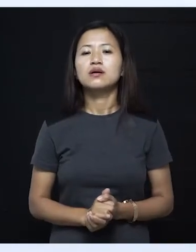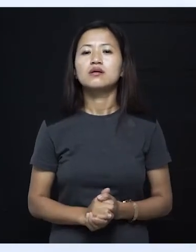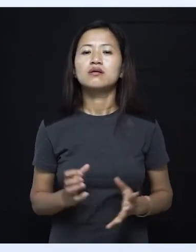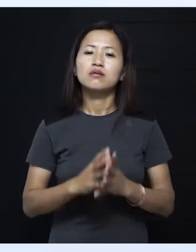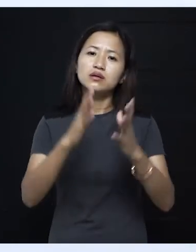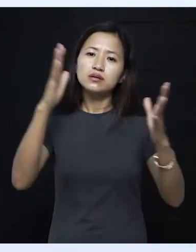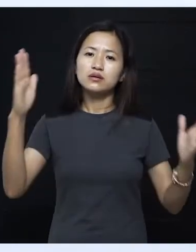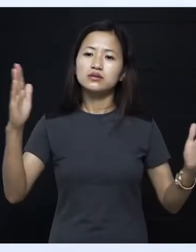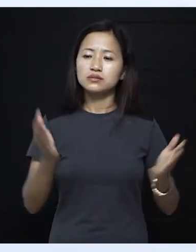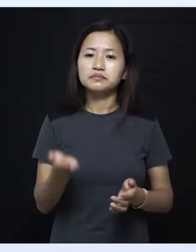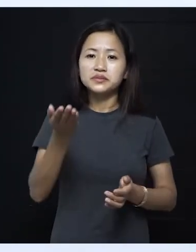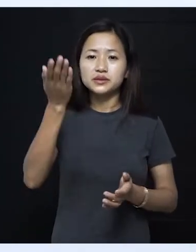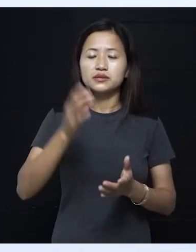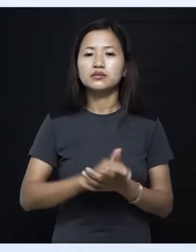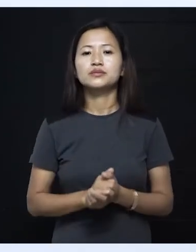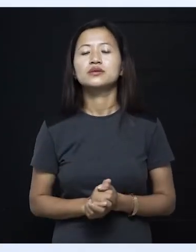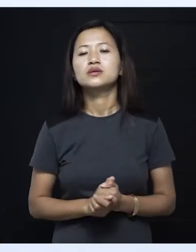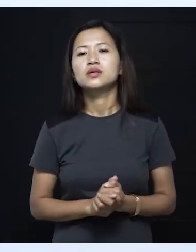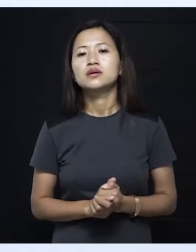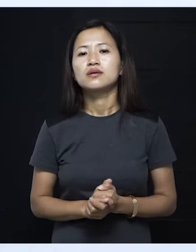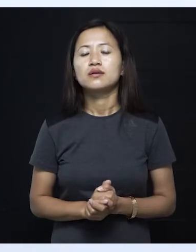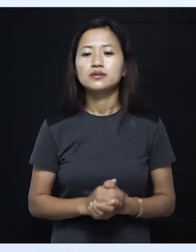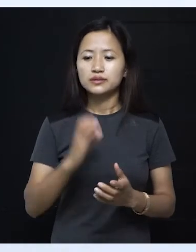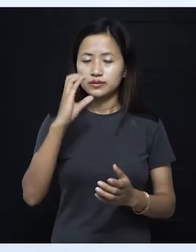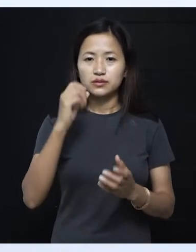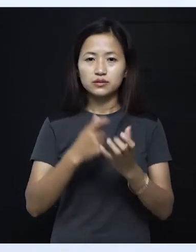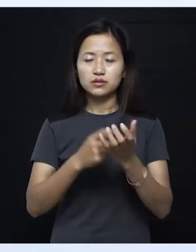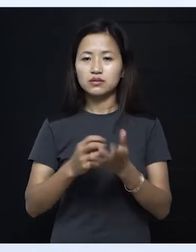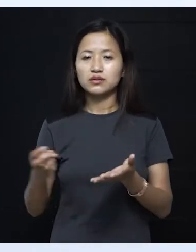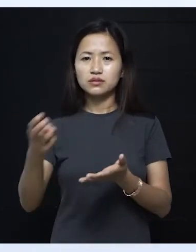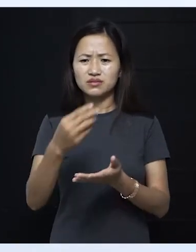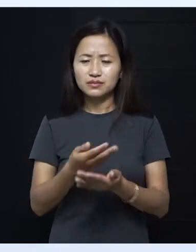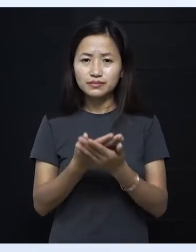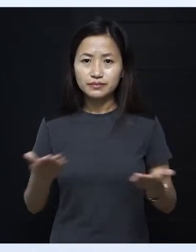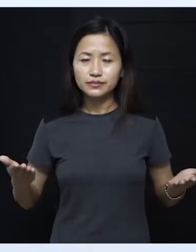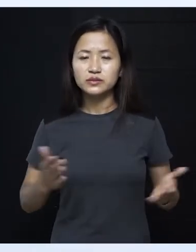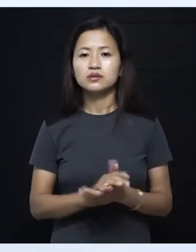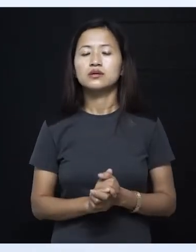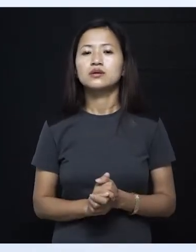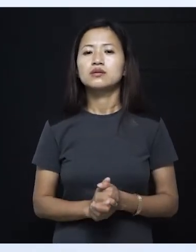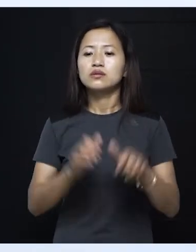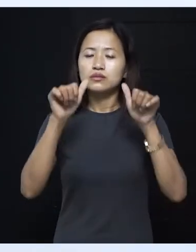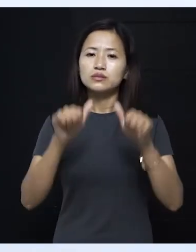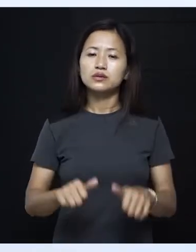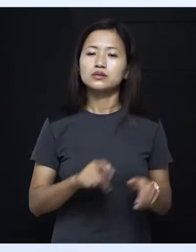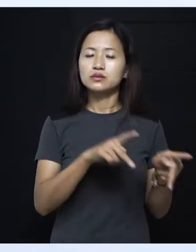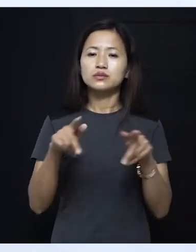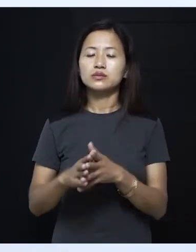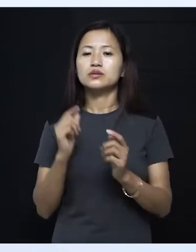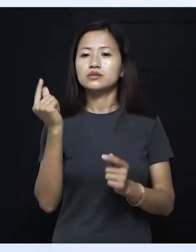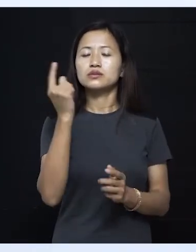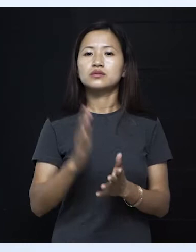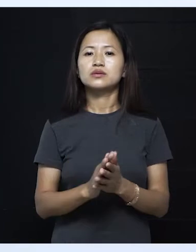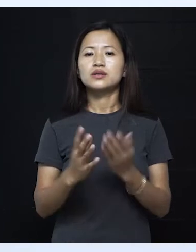a large increase, where there will be a large increase in the crop production, and all these will be possible by using,